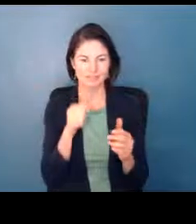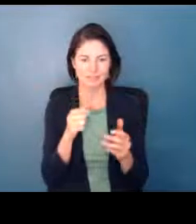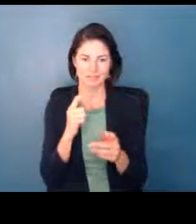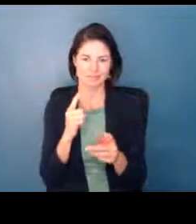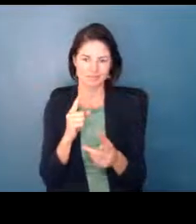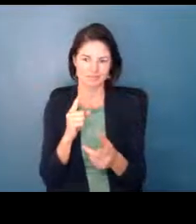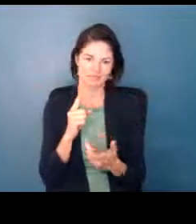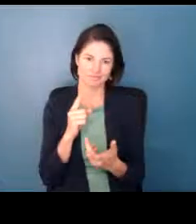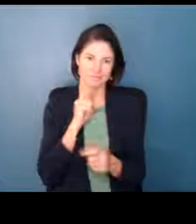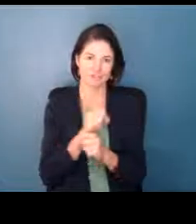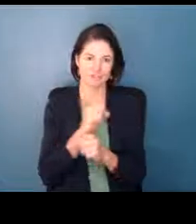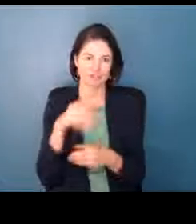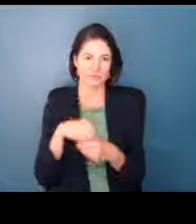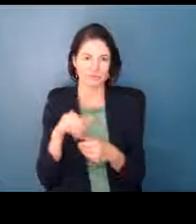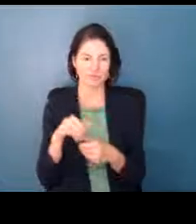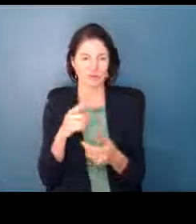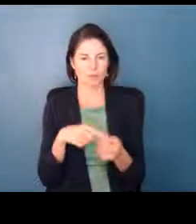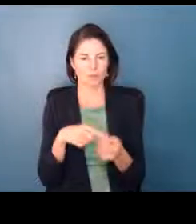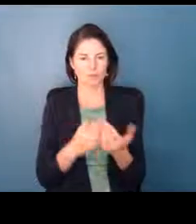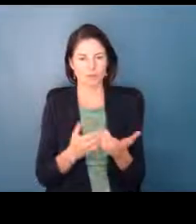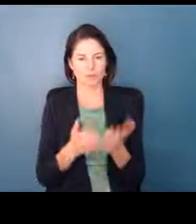initial construction allocation request.